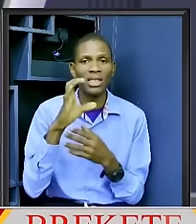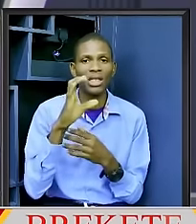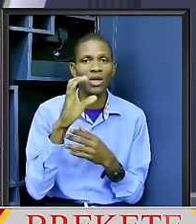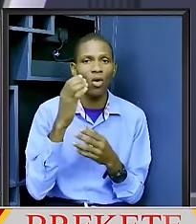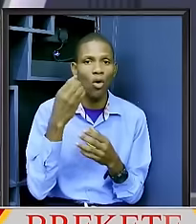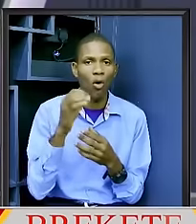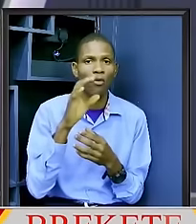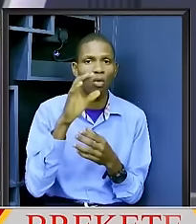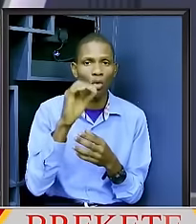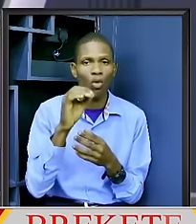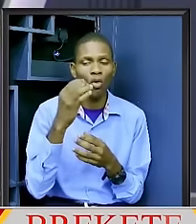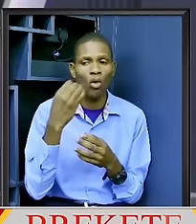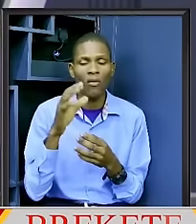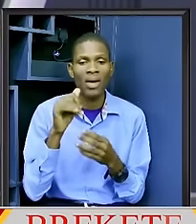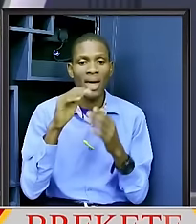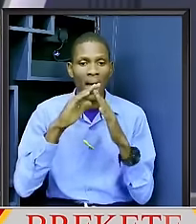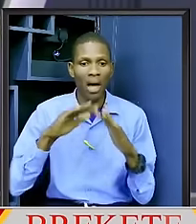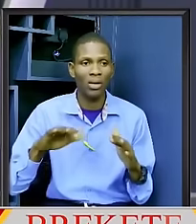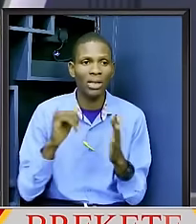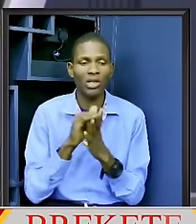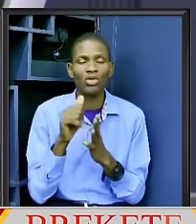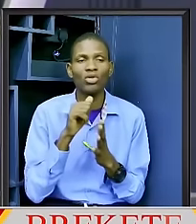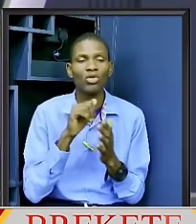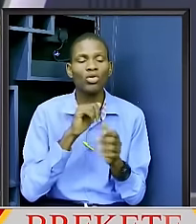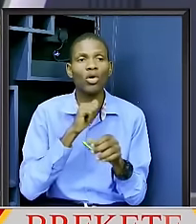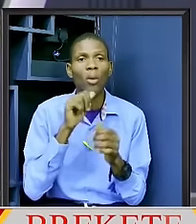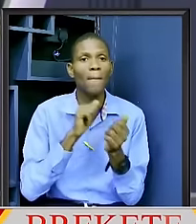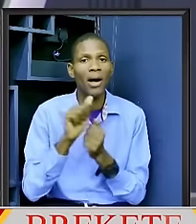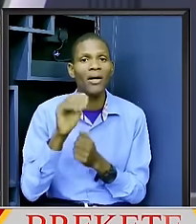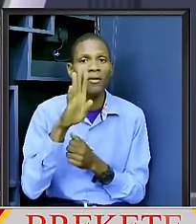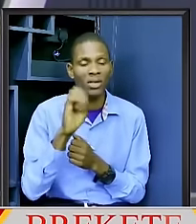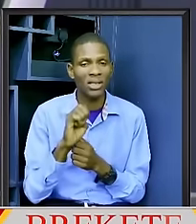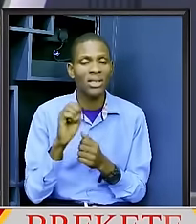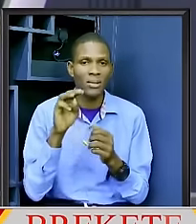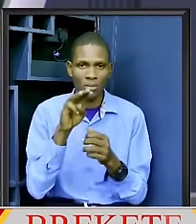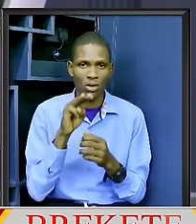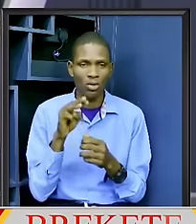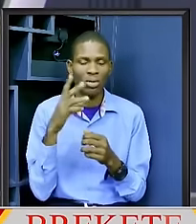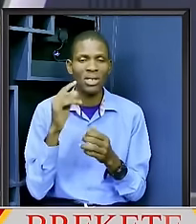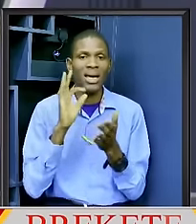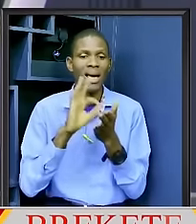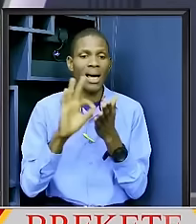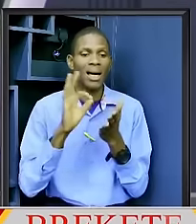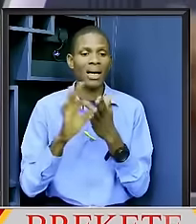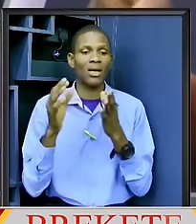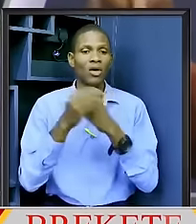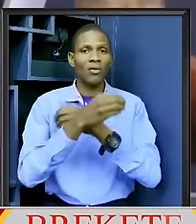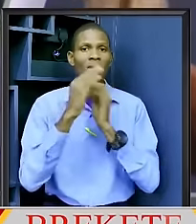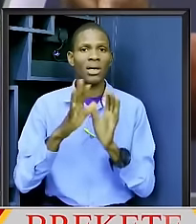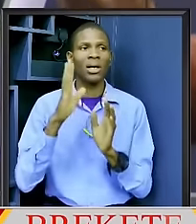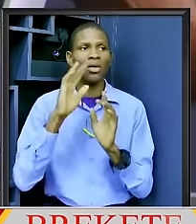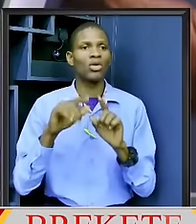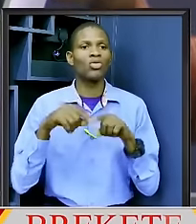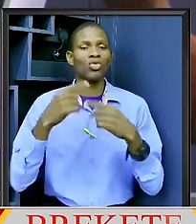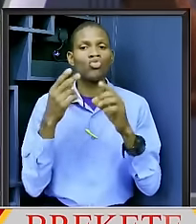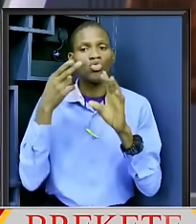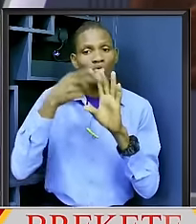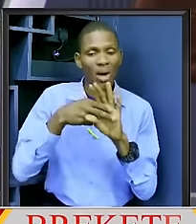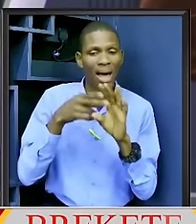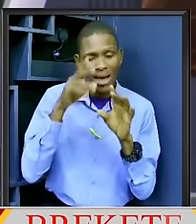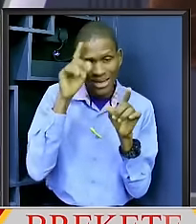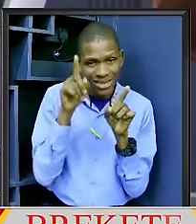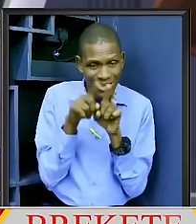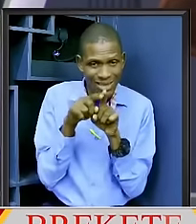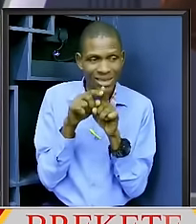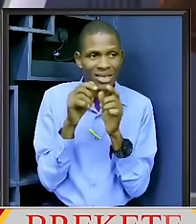house we no pass 40 million. The account officer go connive with the person we